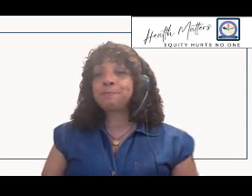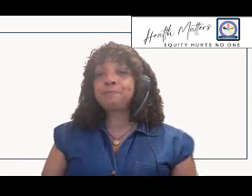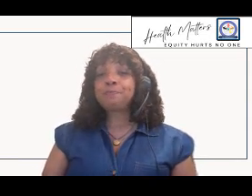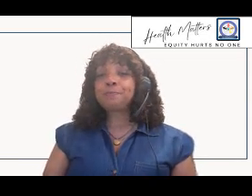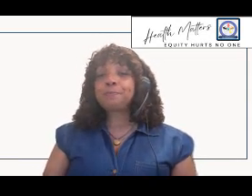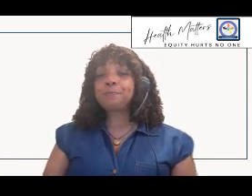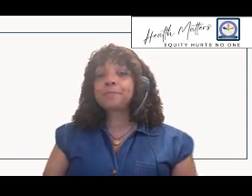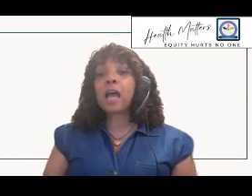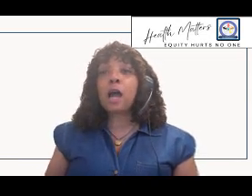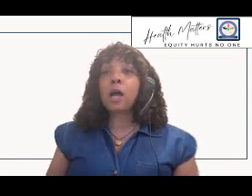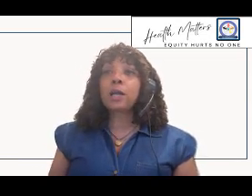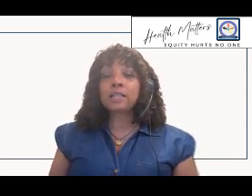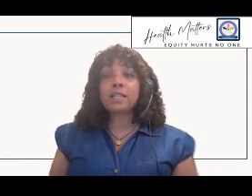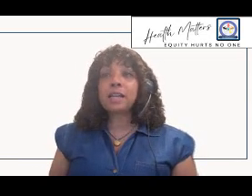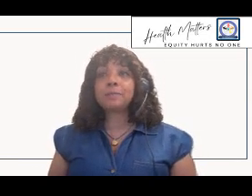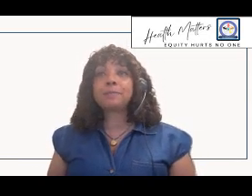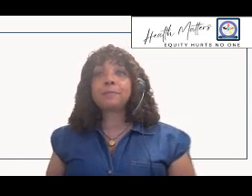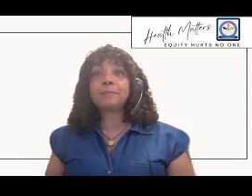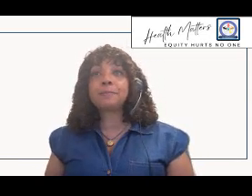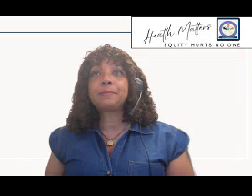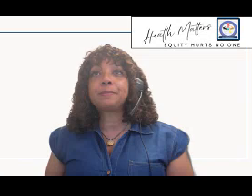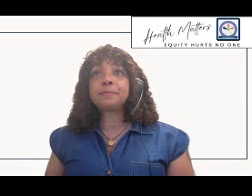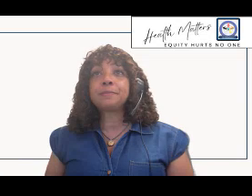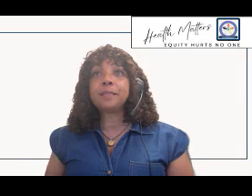well. Our next slide.